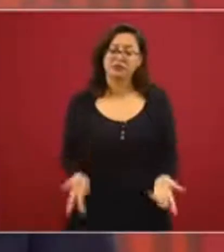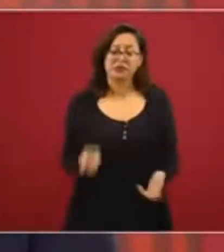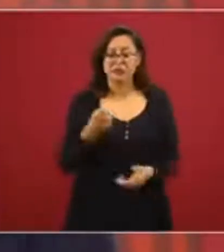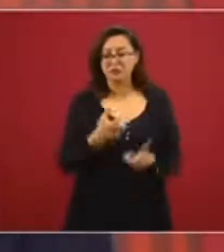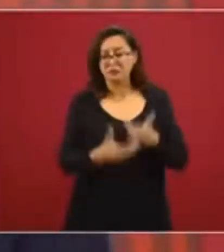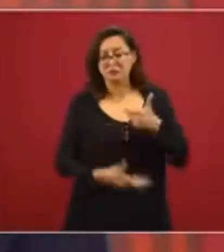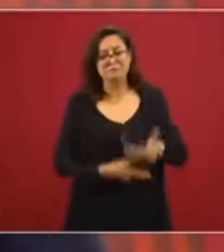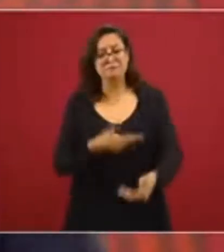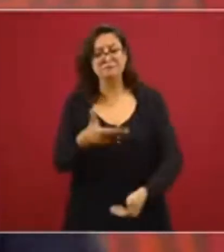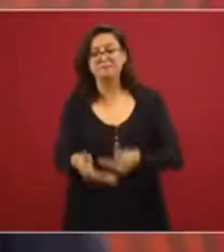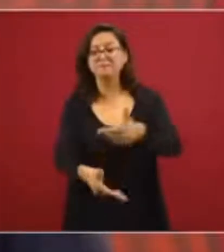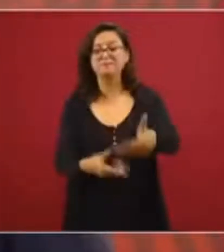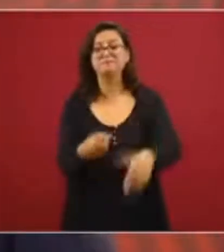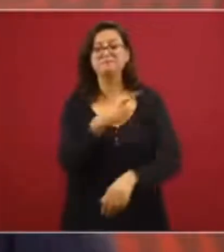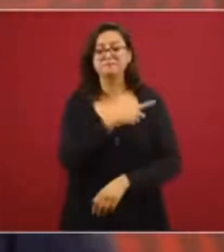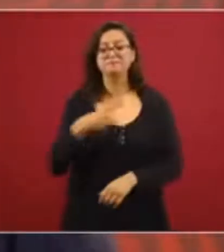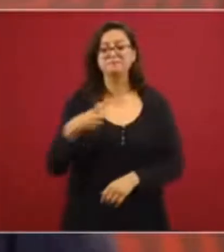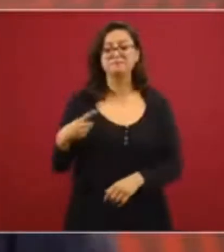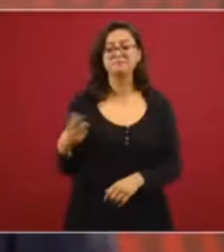no debemos